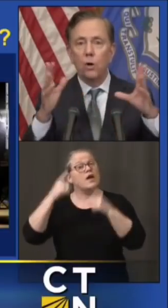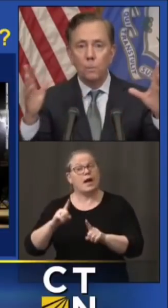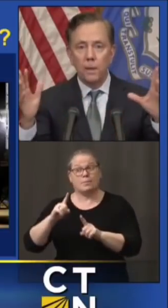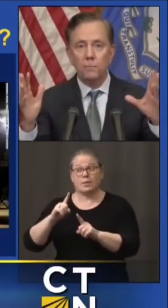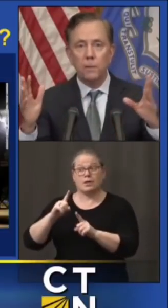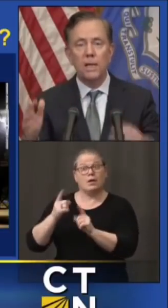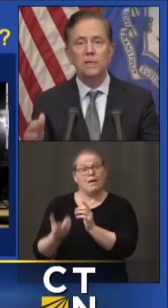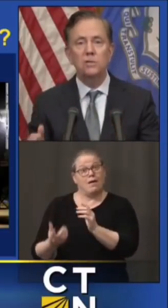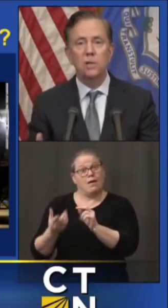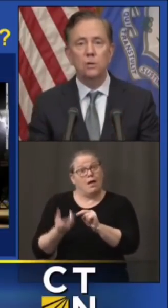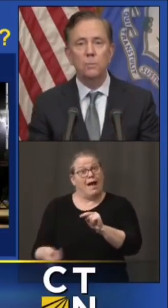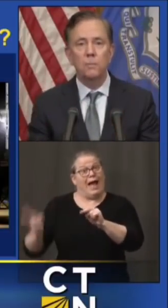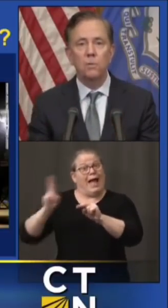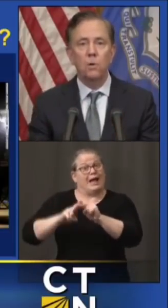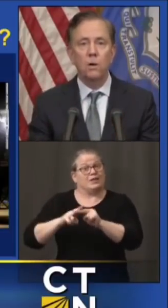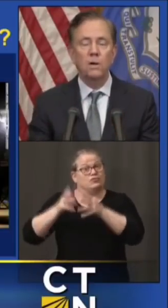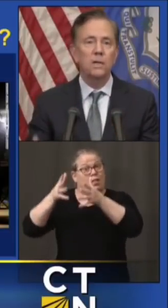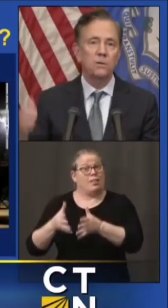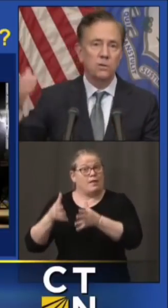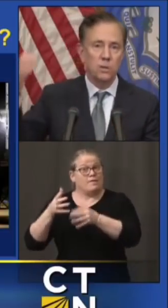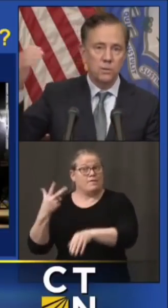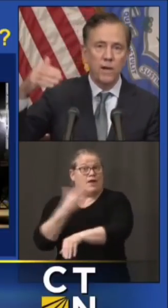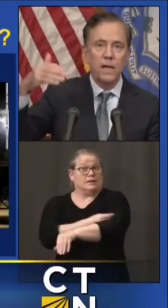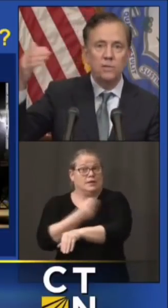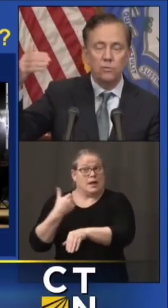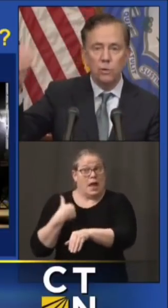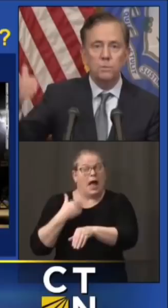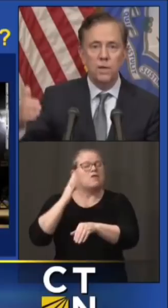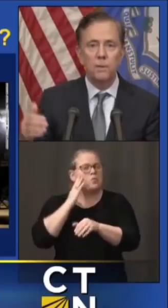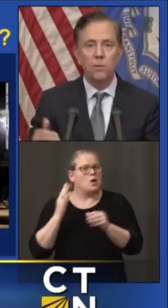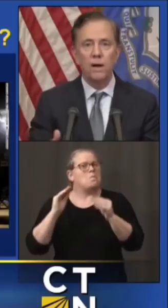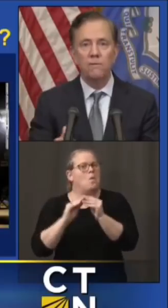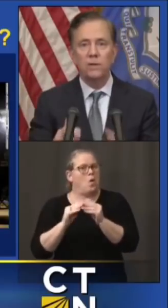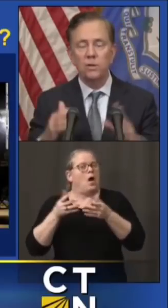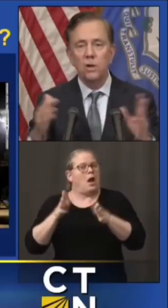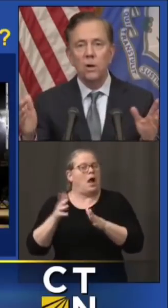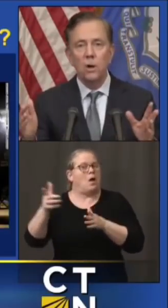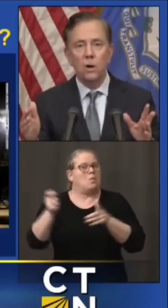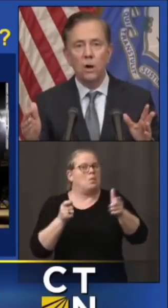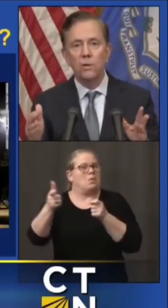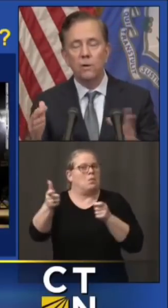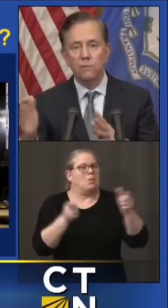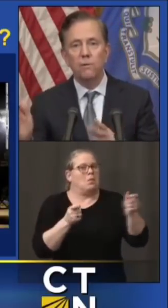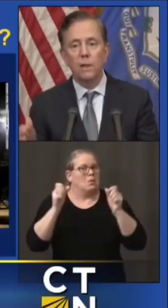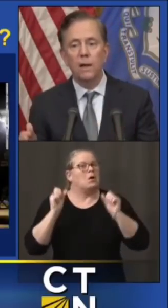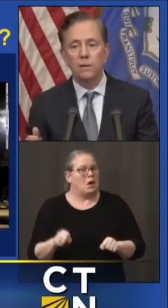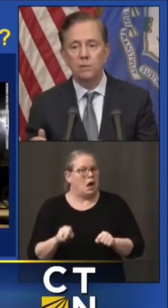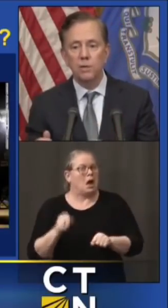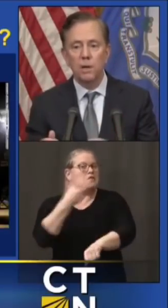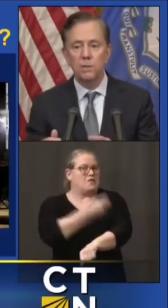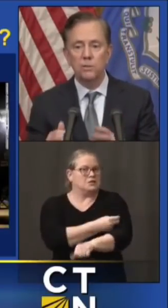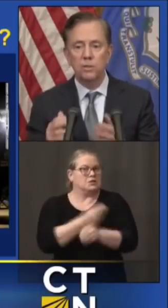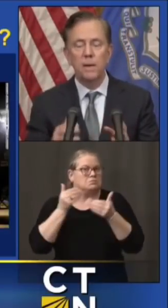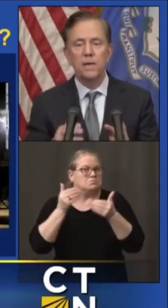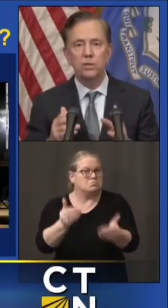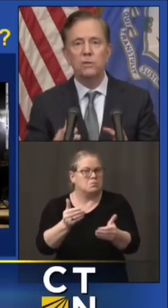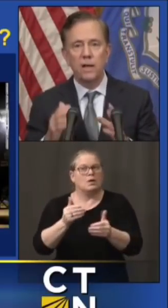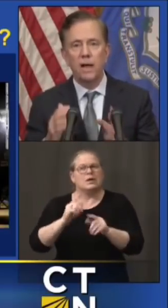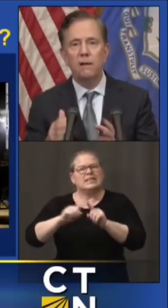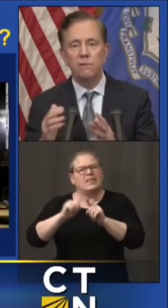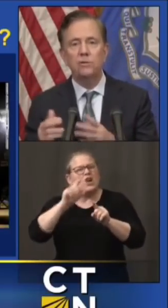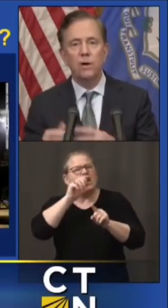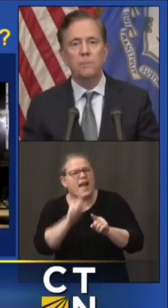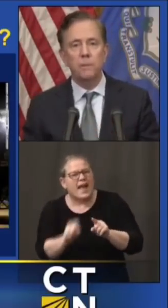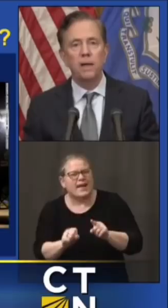continue to open up the lens a little bit more, either in terms of age groups, demographics, or other frontline responders to make sure